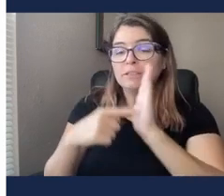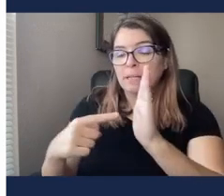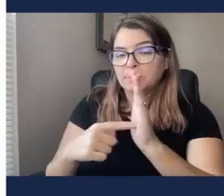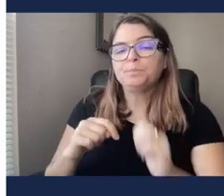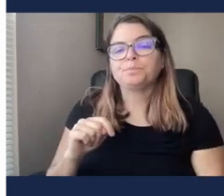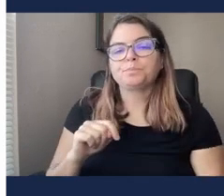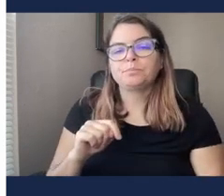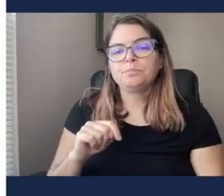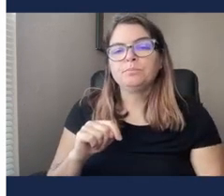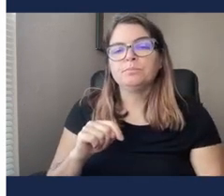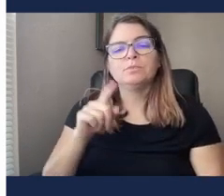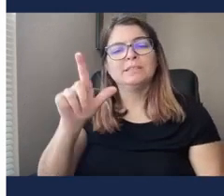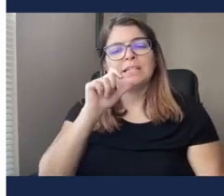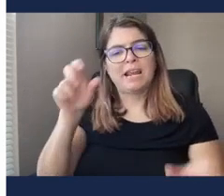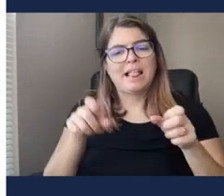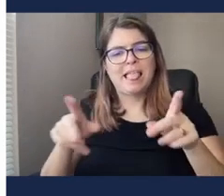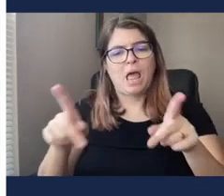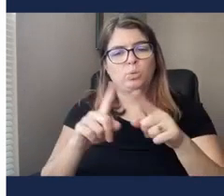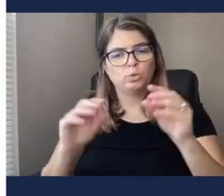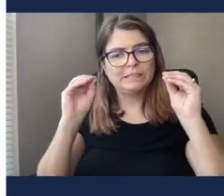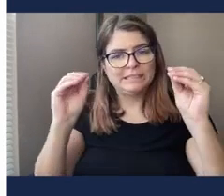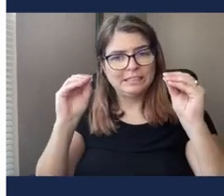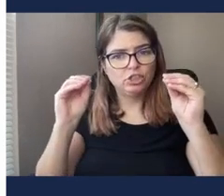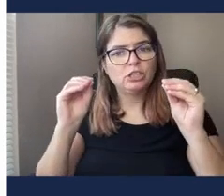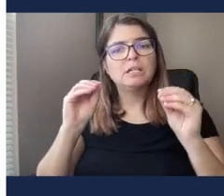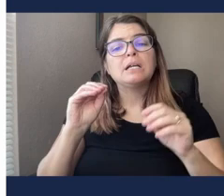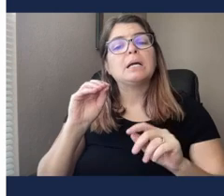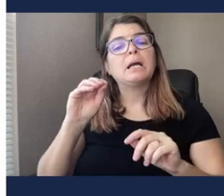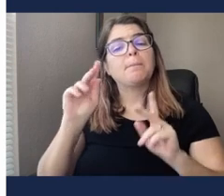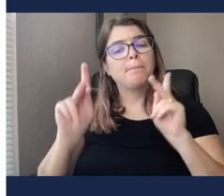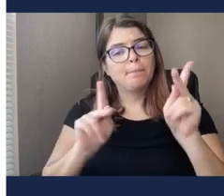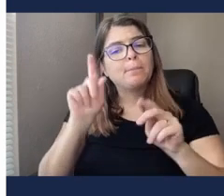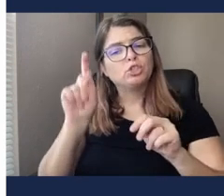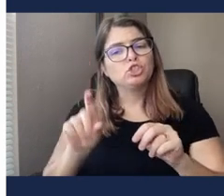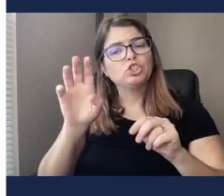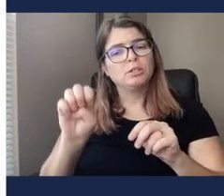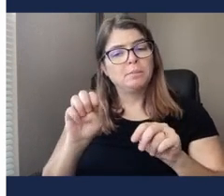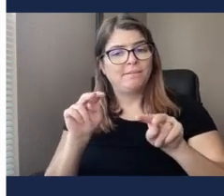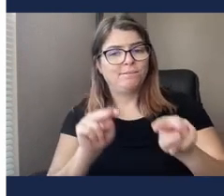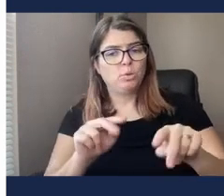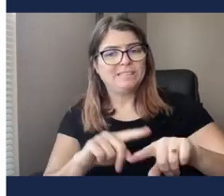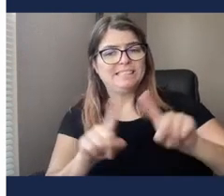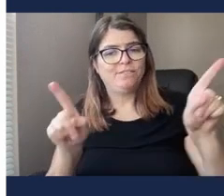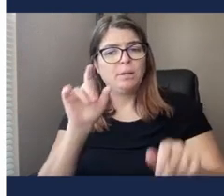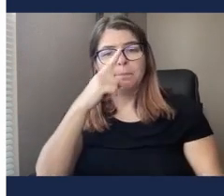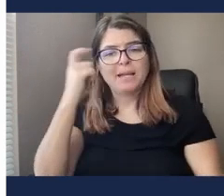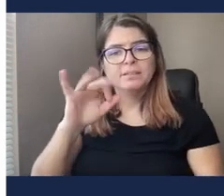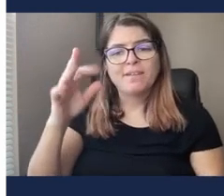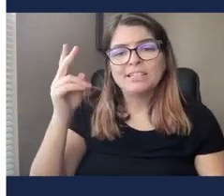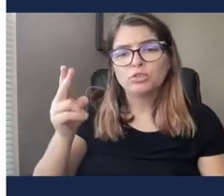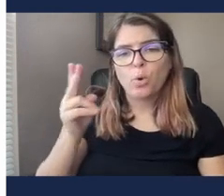saying that you're not allowed to teach that anyone should be treated differently because of historic wrongs, or you're not allowed to